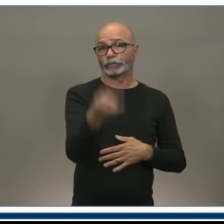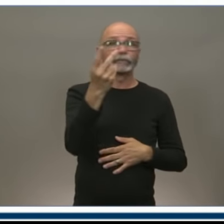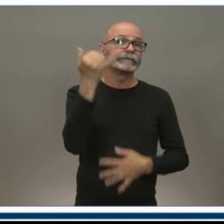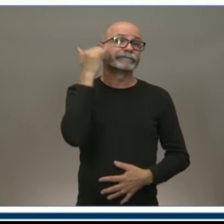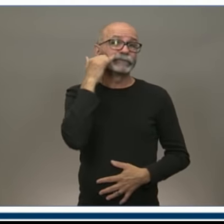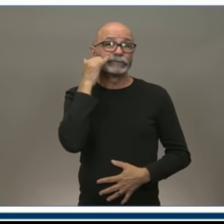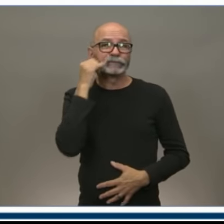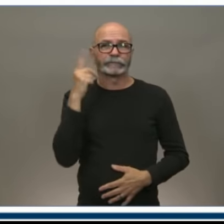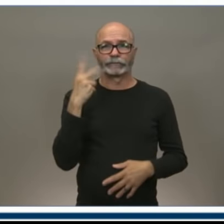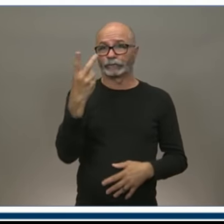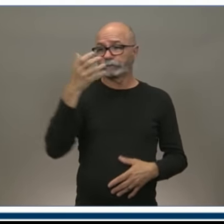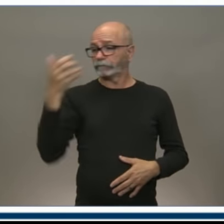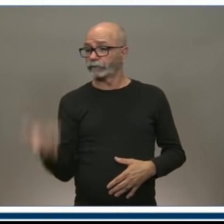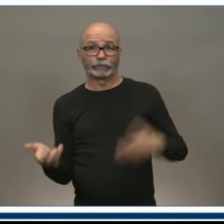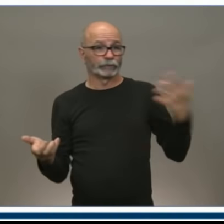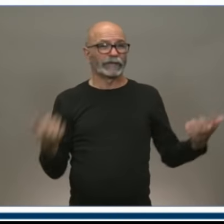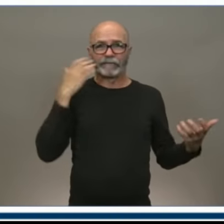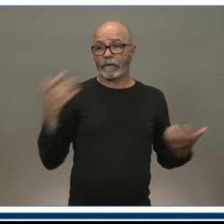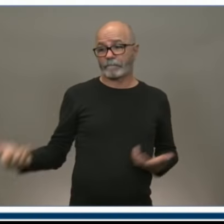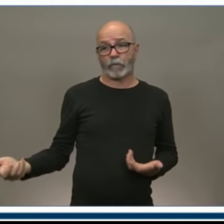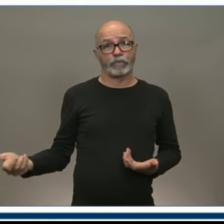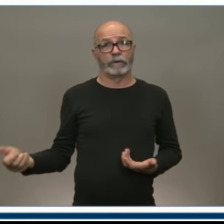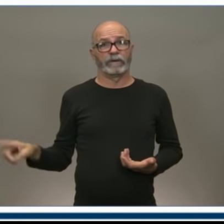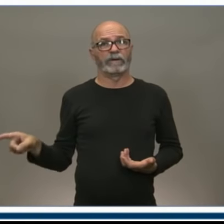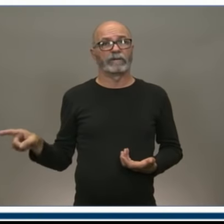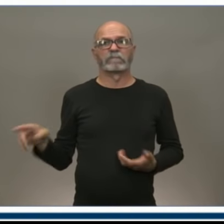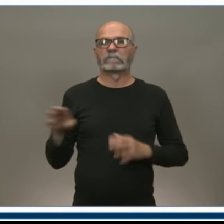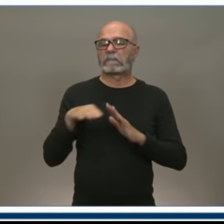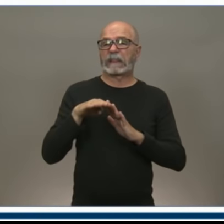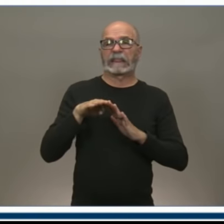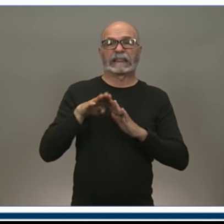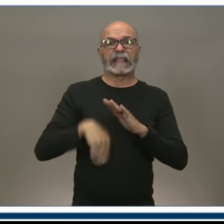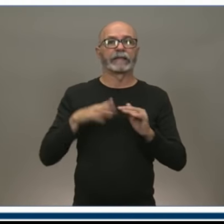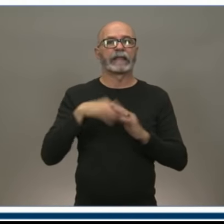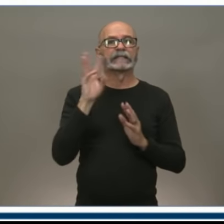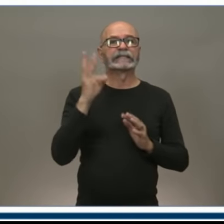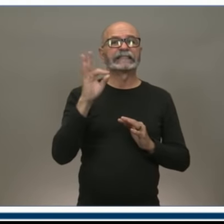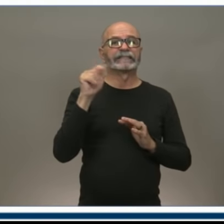close proximity, which is 6 feet or less for at least 15 minutes,